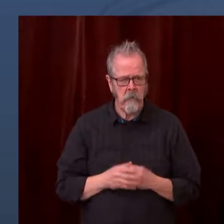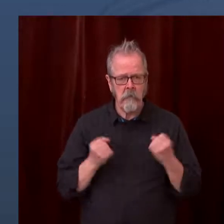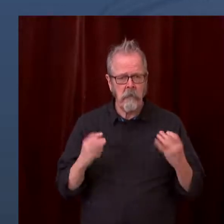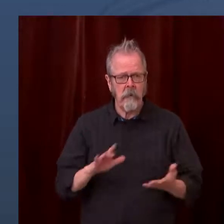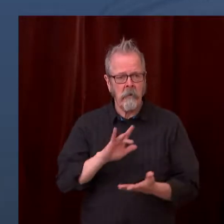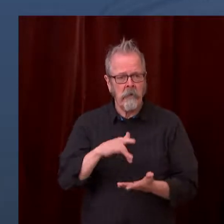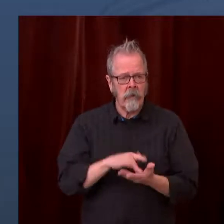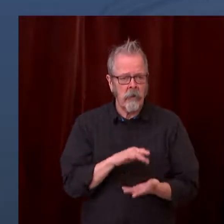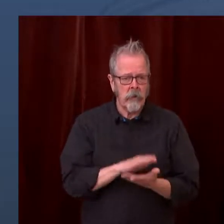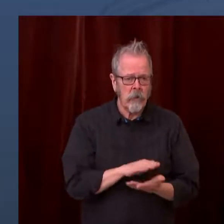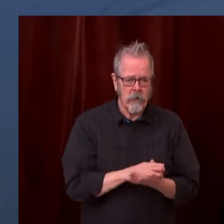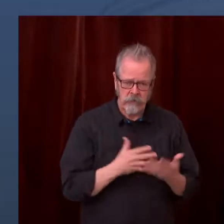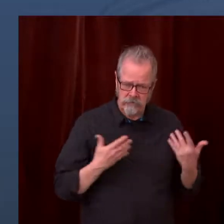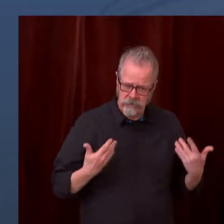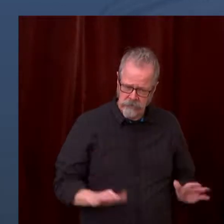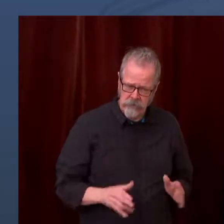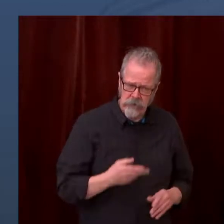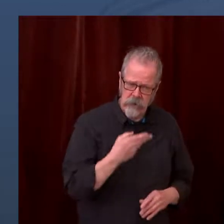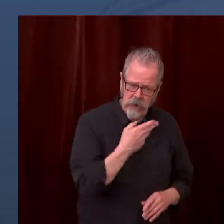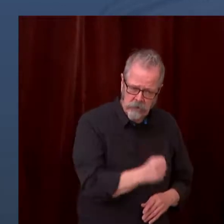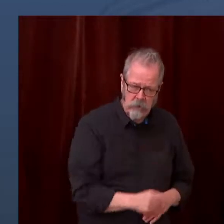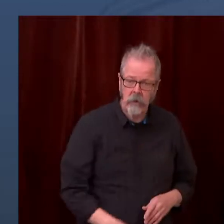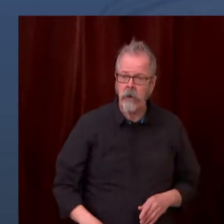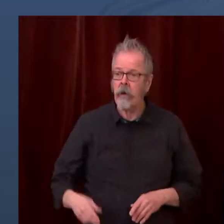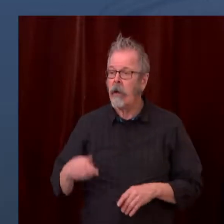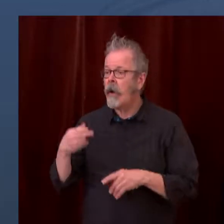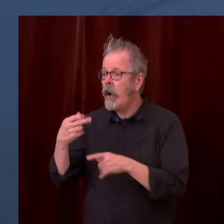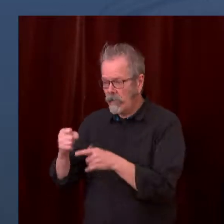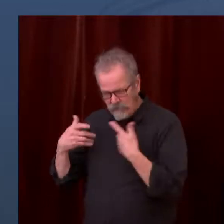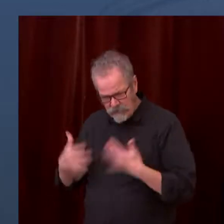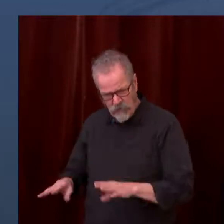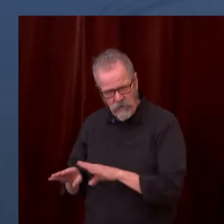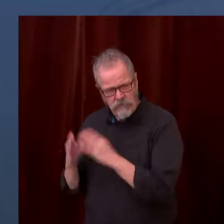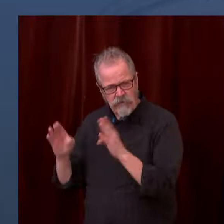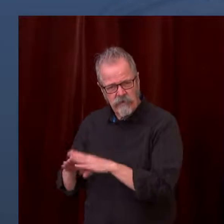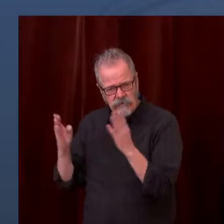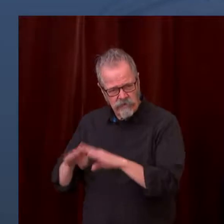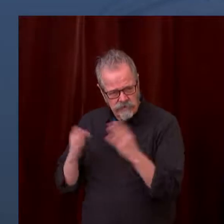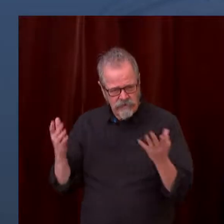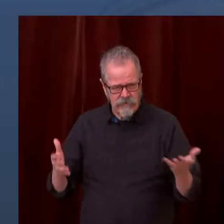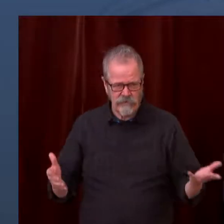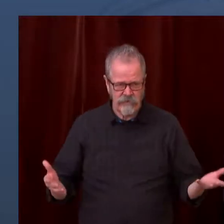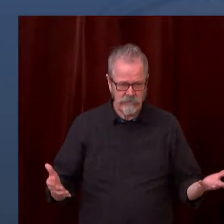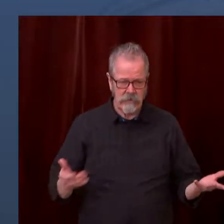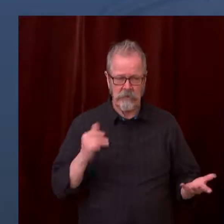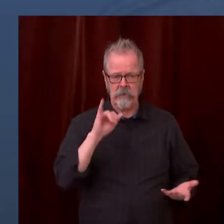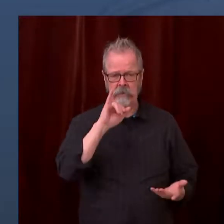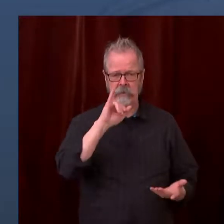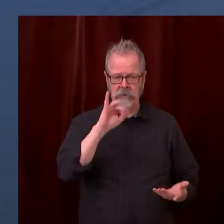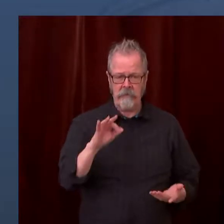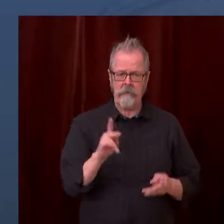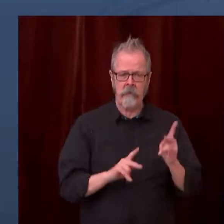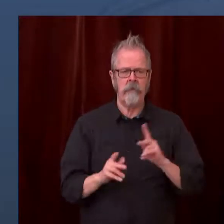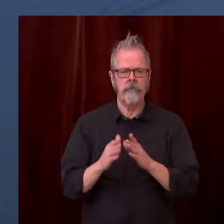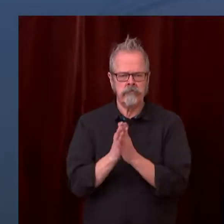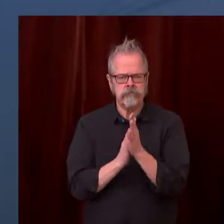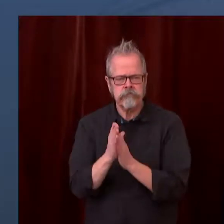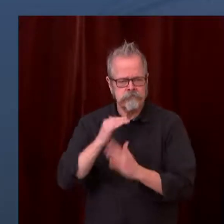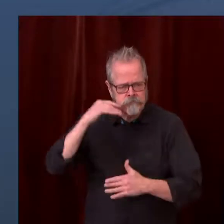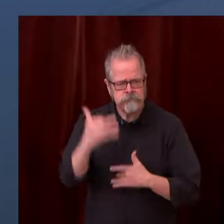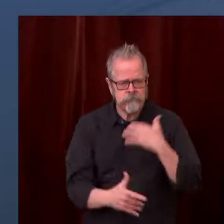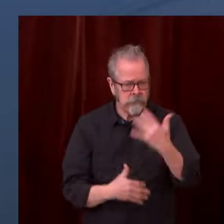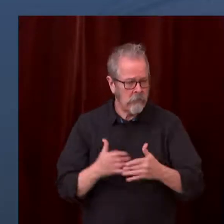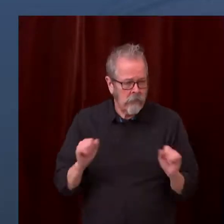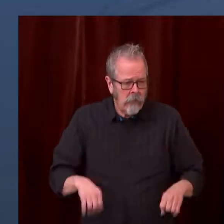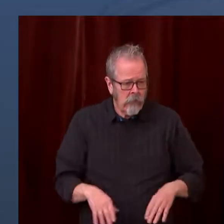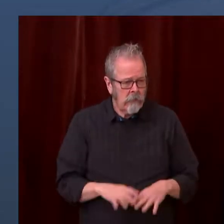matter of months, it's days or weeks. And we have time to do good things here. And every single week is a week an